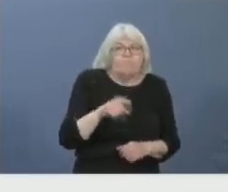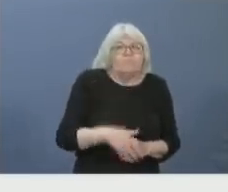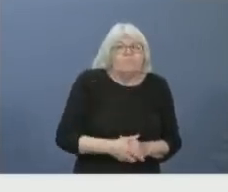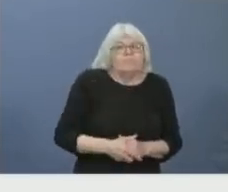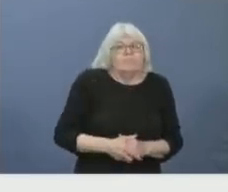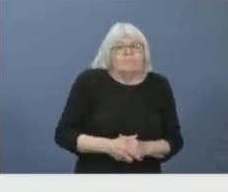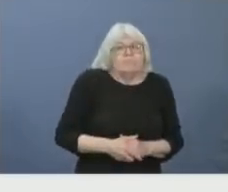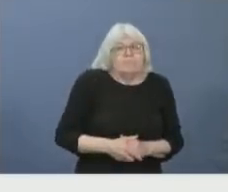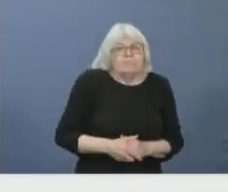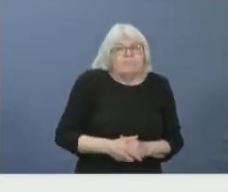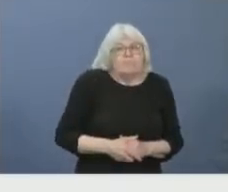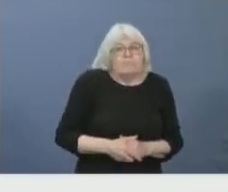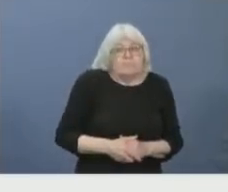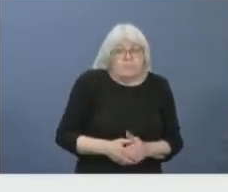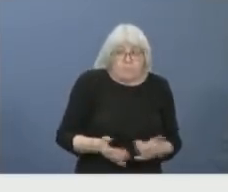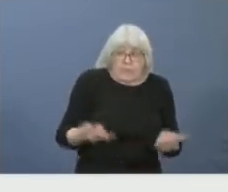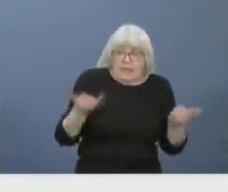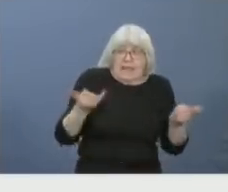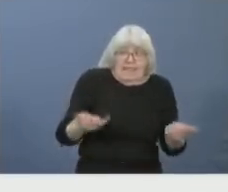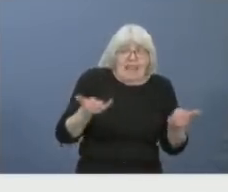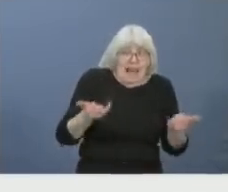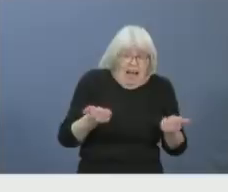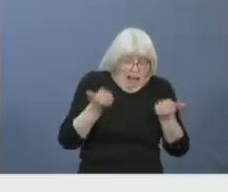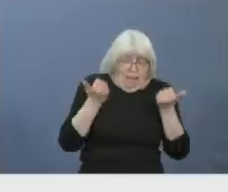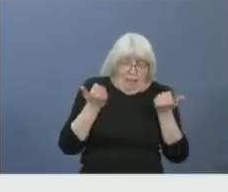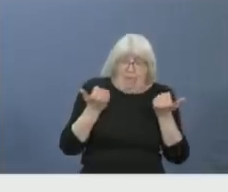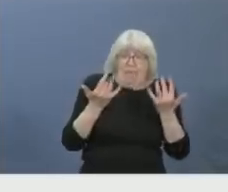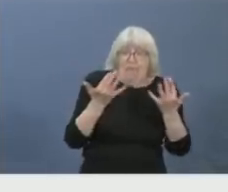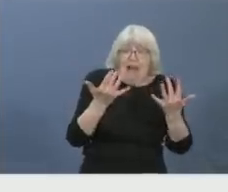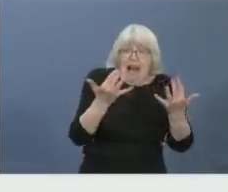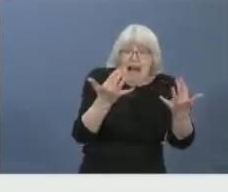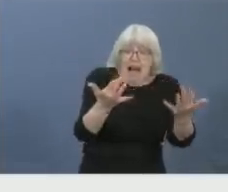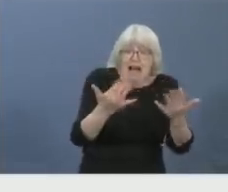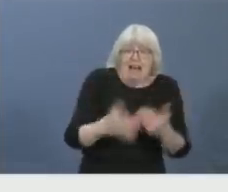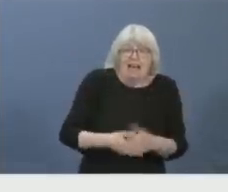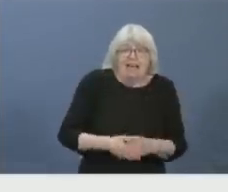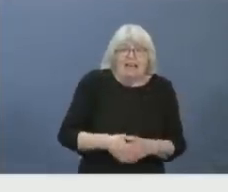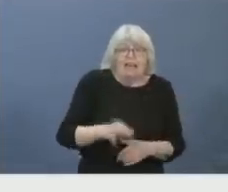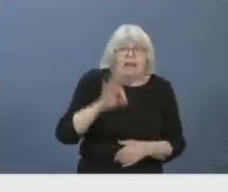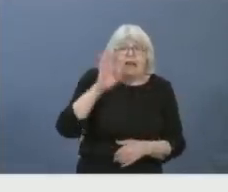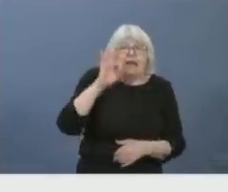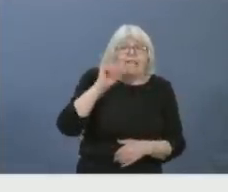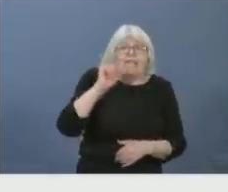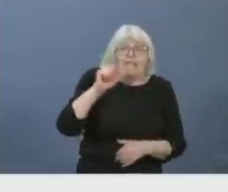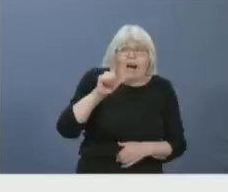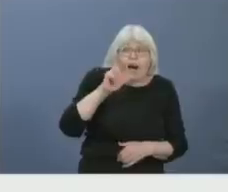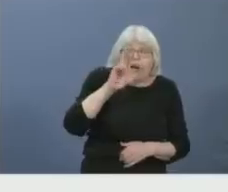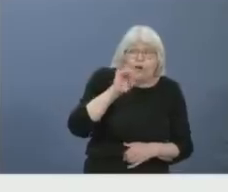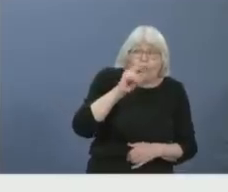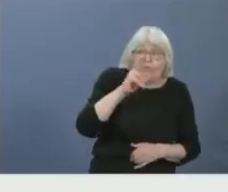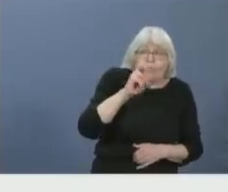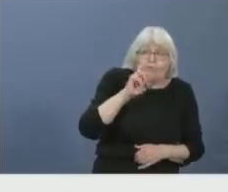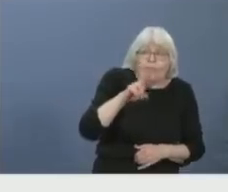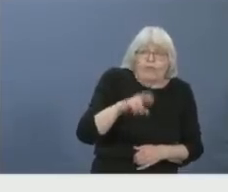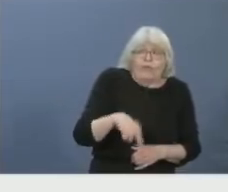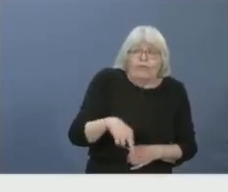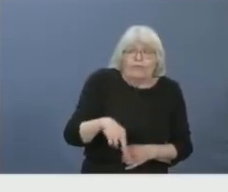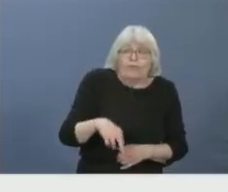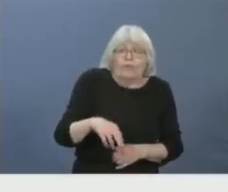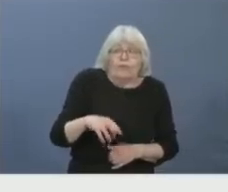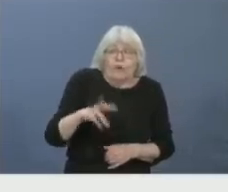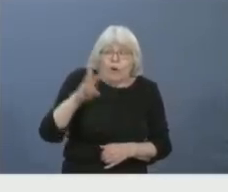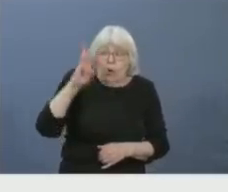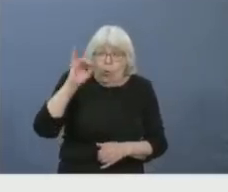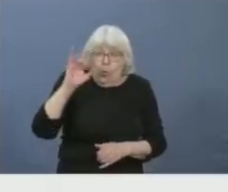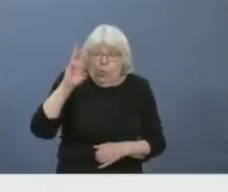the smell of the fires is very strong, even in Fall River, Wellington. What can you tell residents in these areas regarding